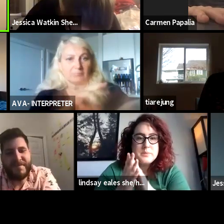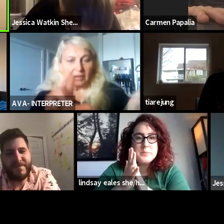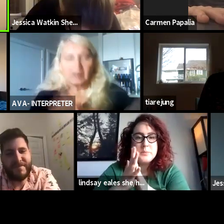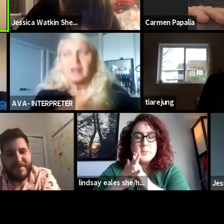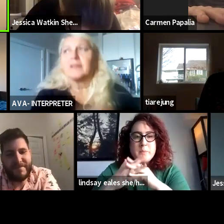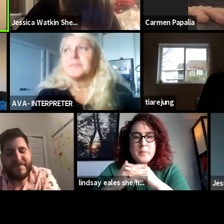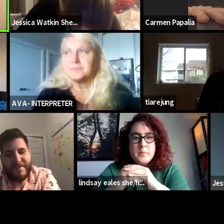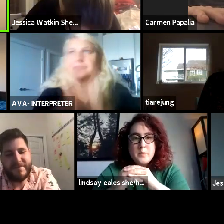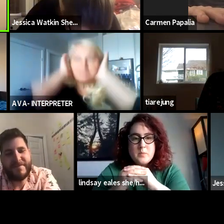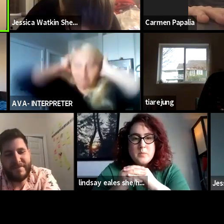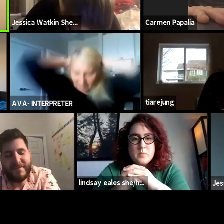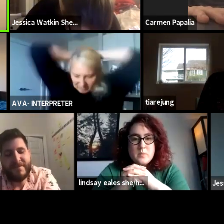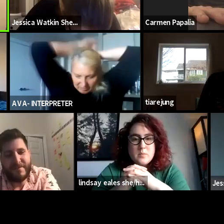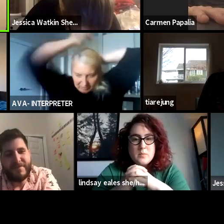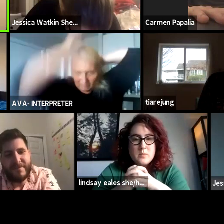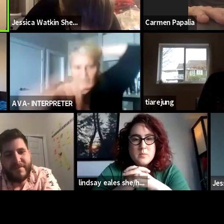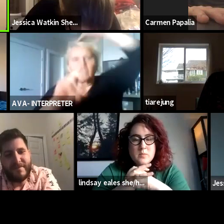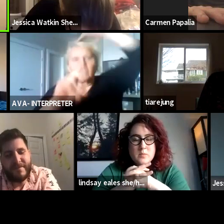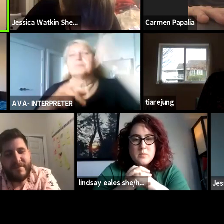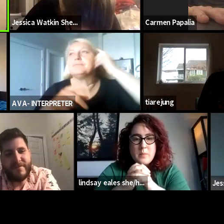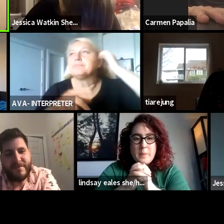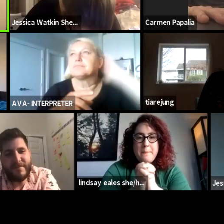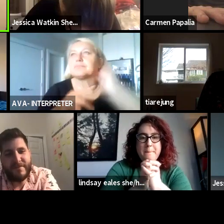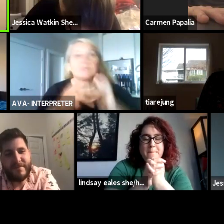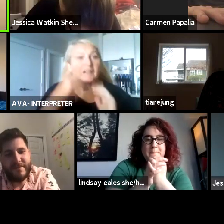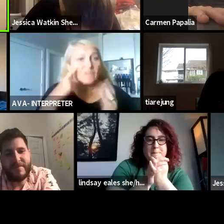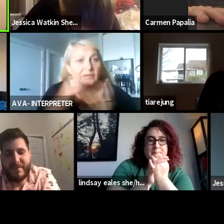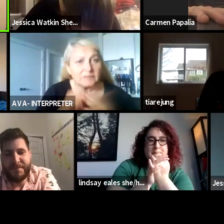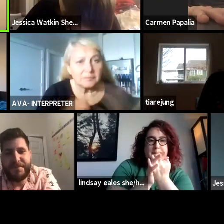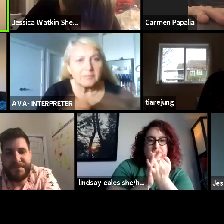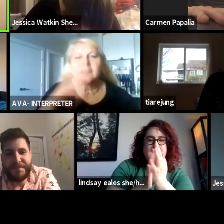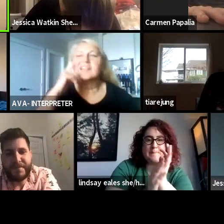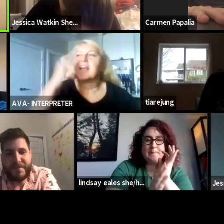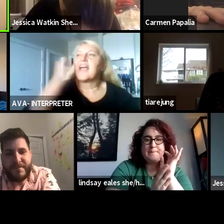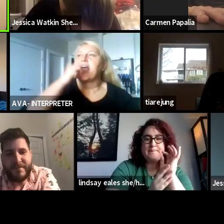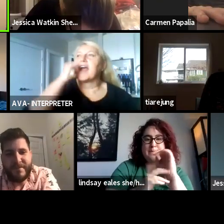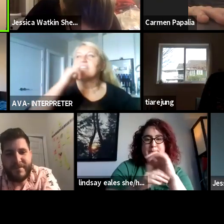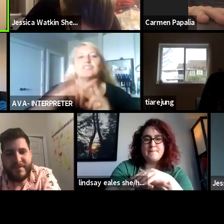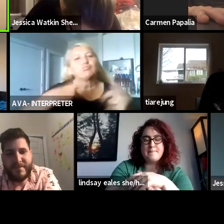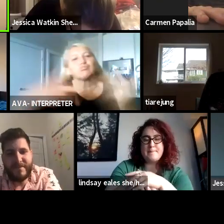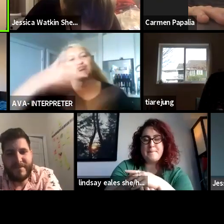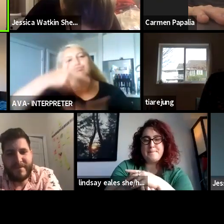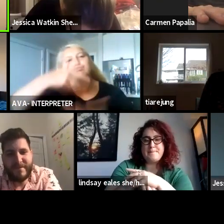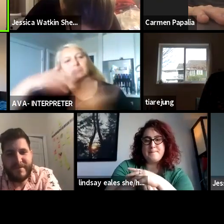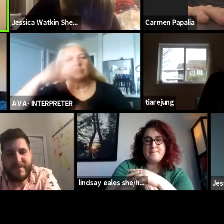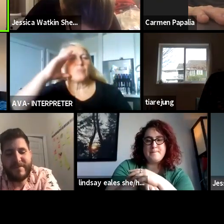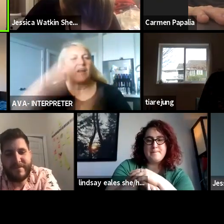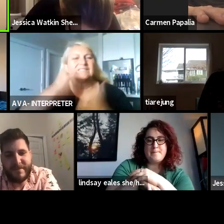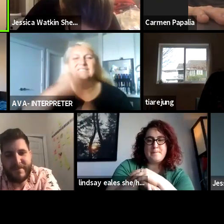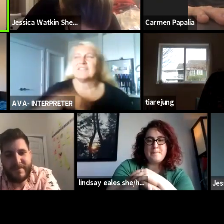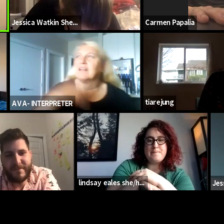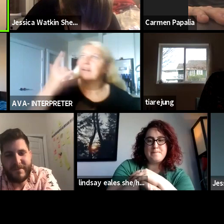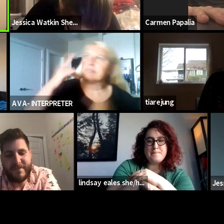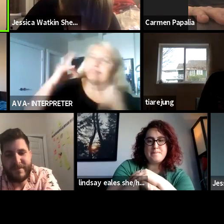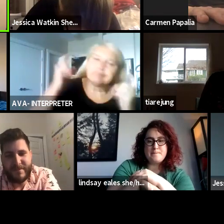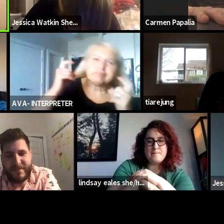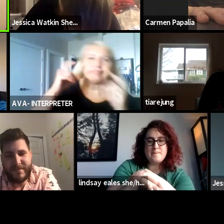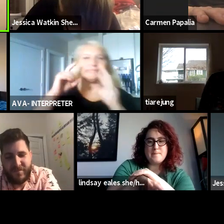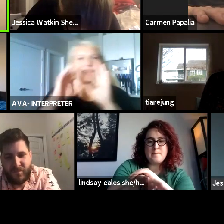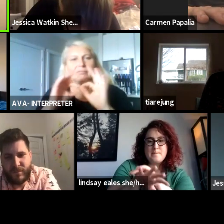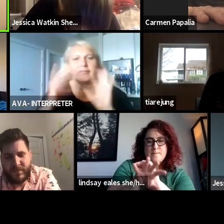harassments and the microaggressions that we receive in regular space, we receive them in digital space all the time. So, you know, we have this